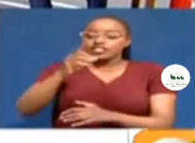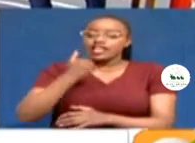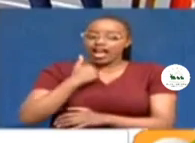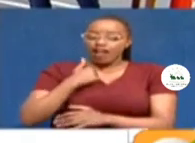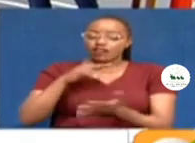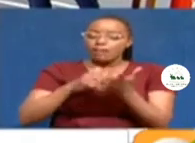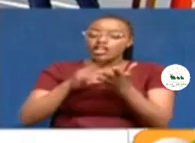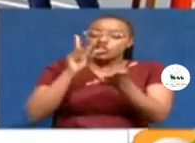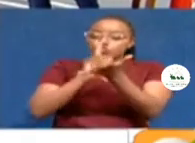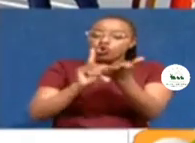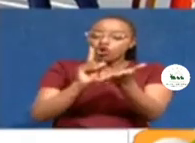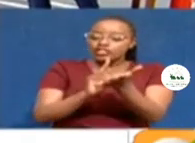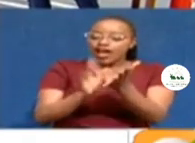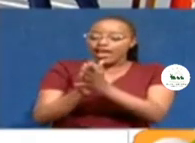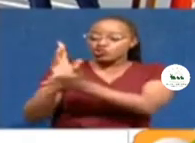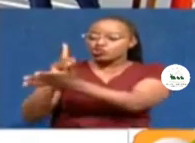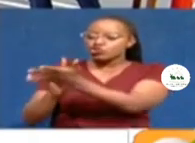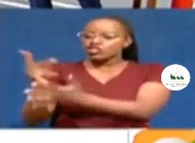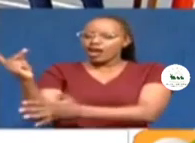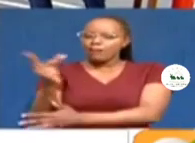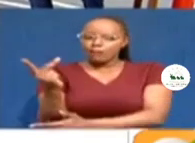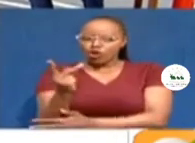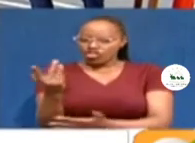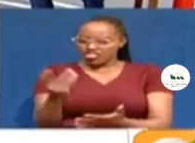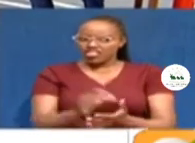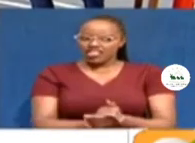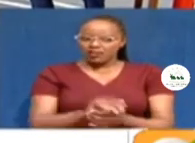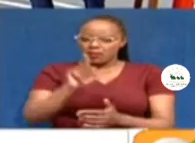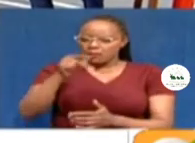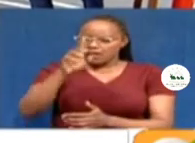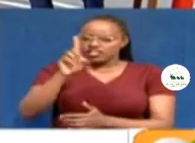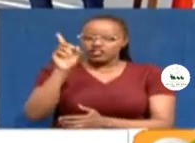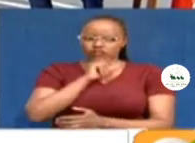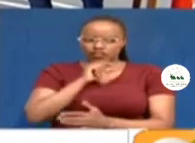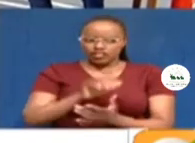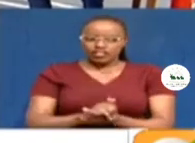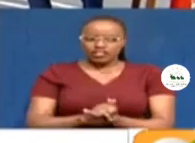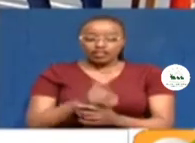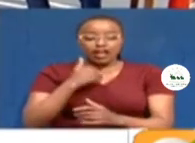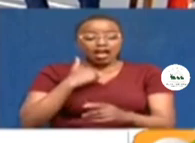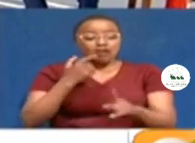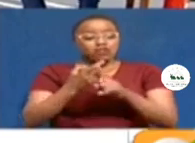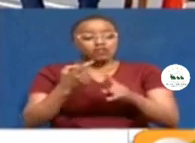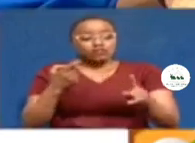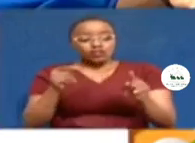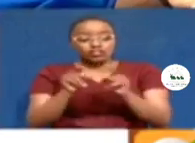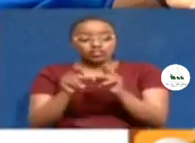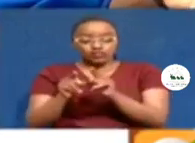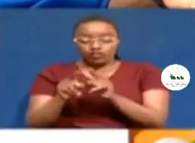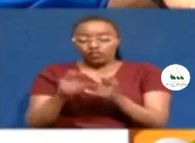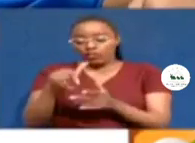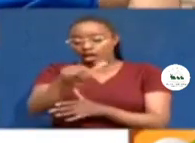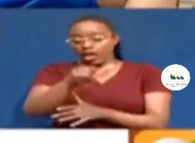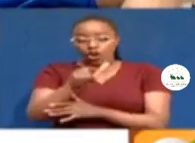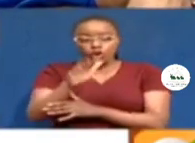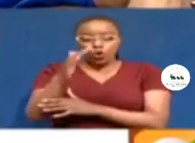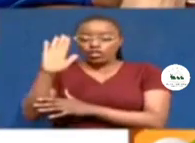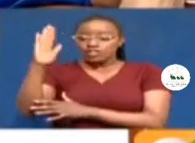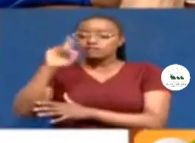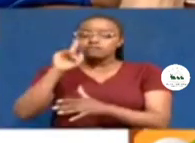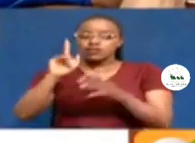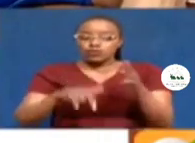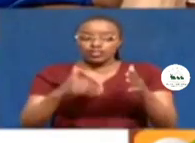so it's doctor and doctor. You know, that lizard that jumped from the Iroko tree